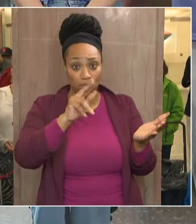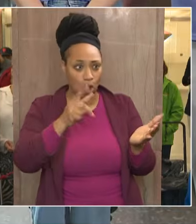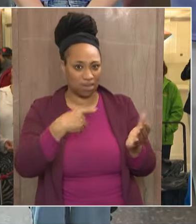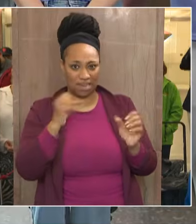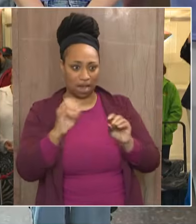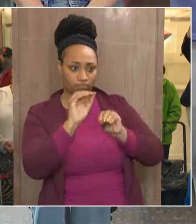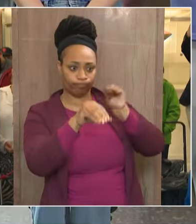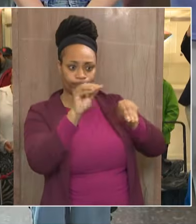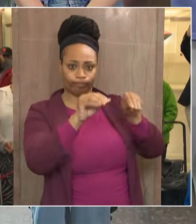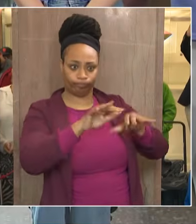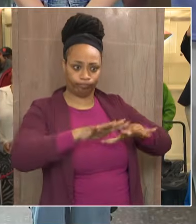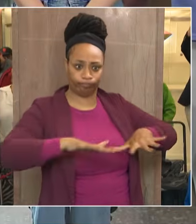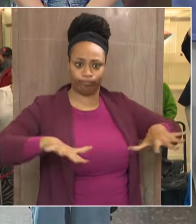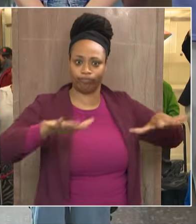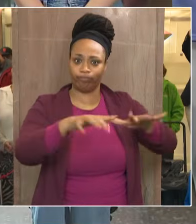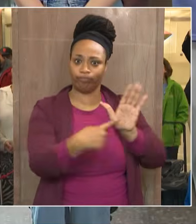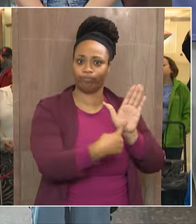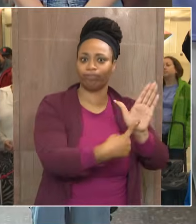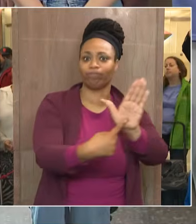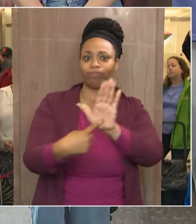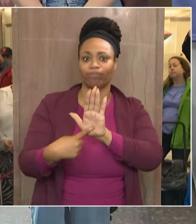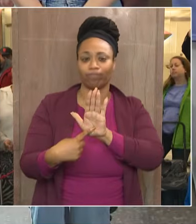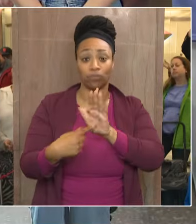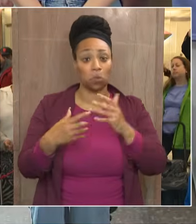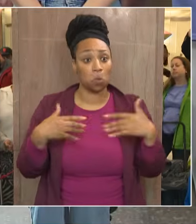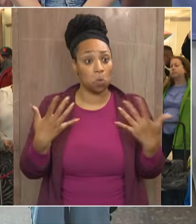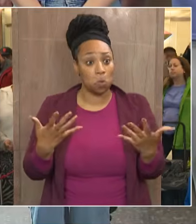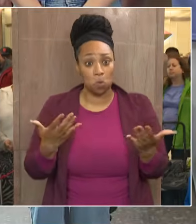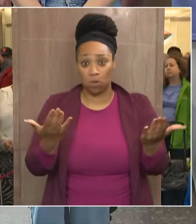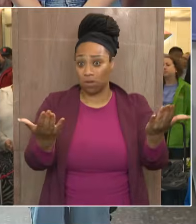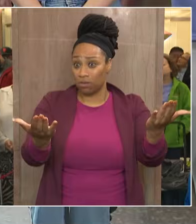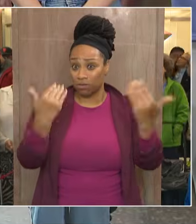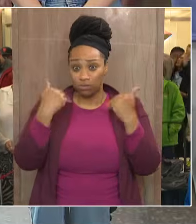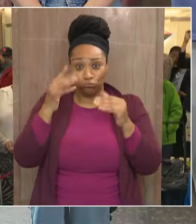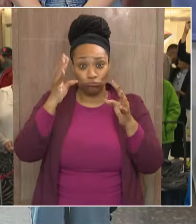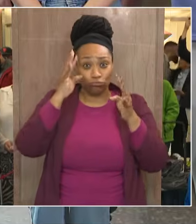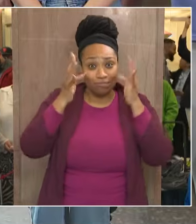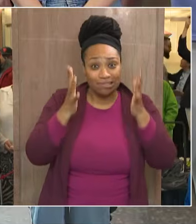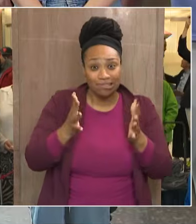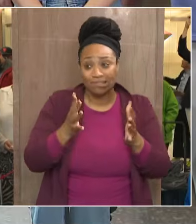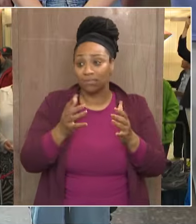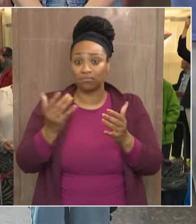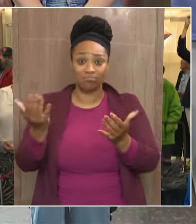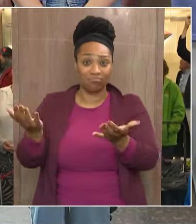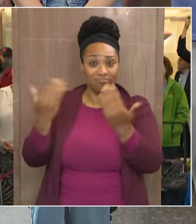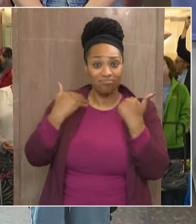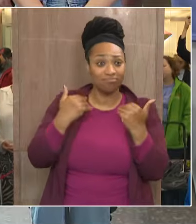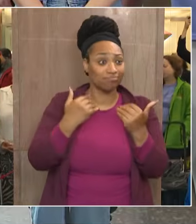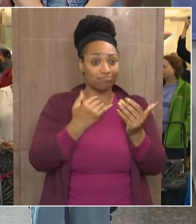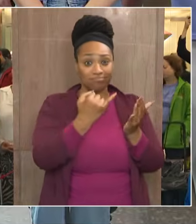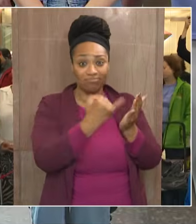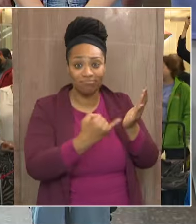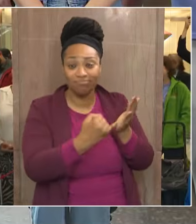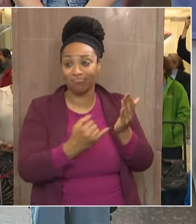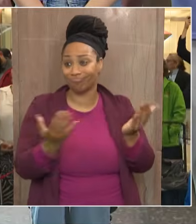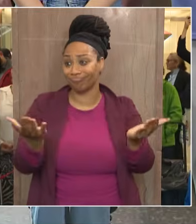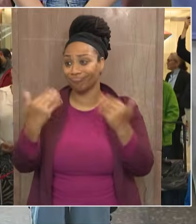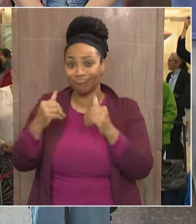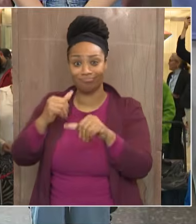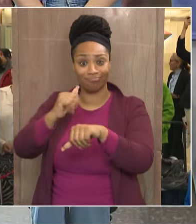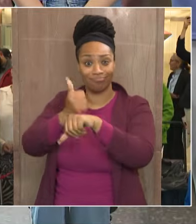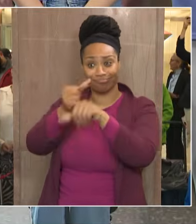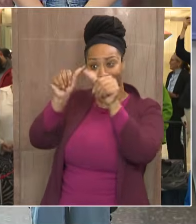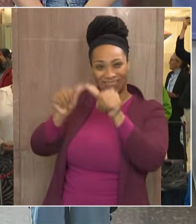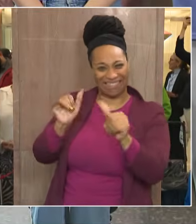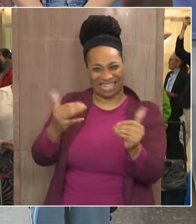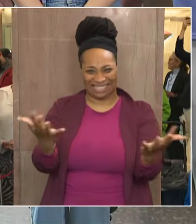good ideas for improving these spaces, really aligned with the Downtown DC Public Realm program. Many